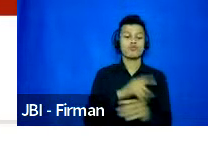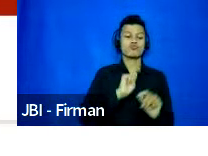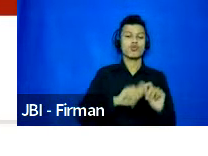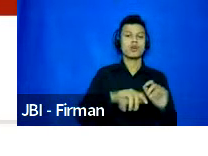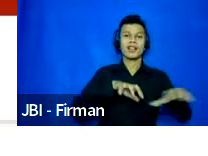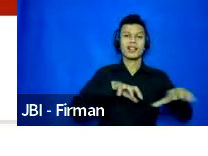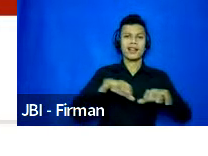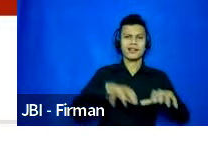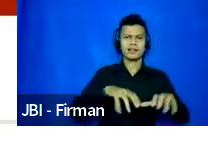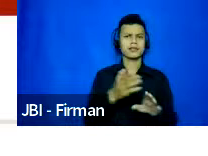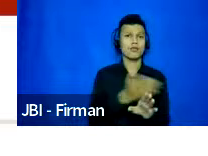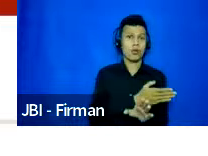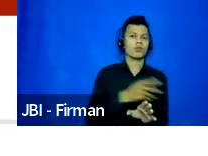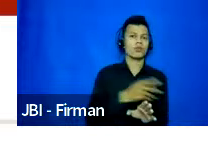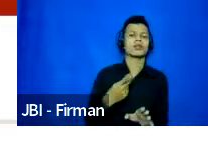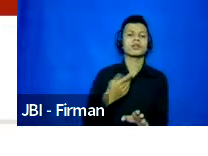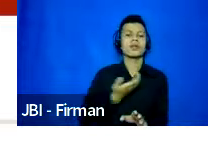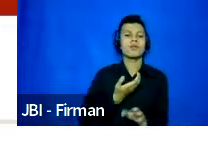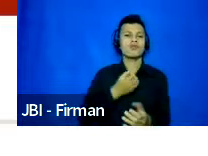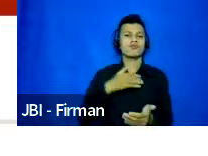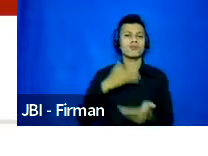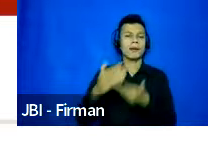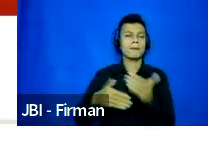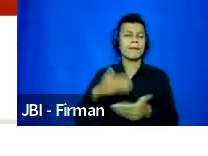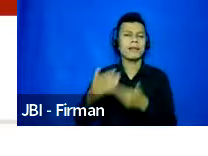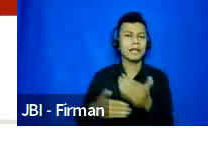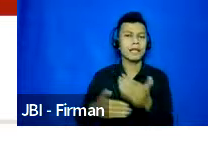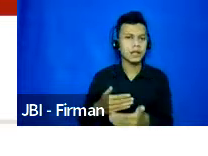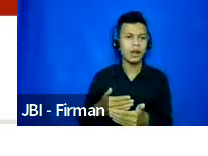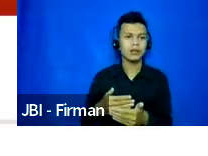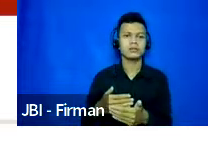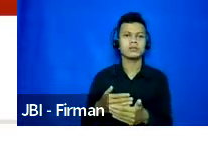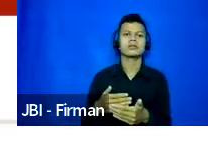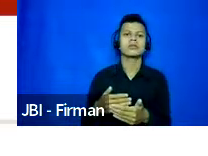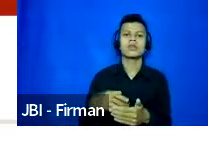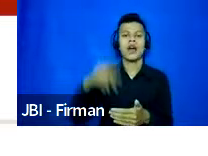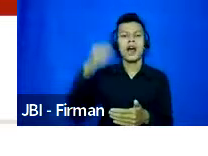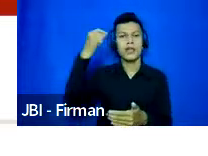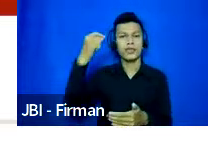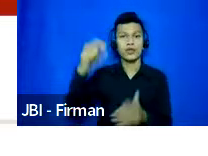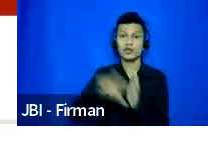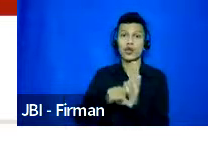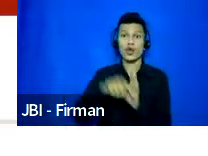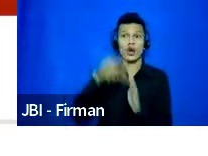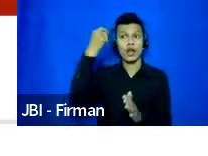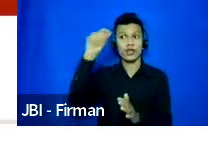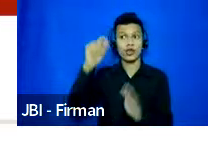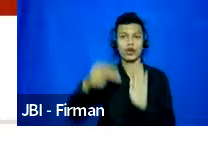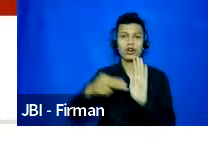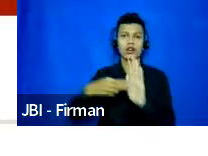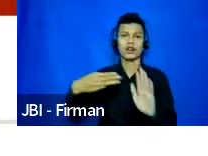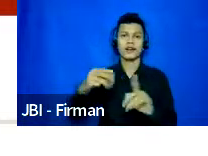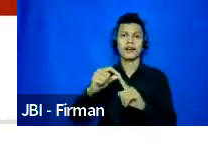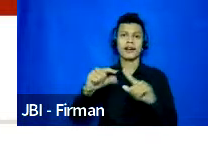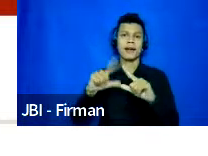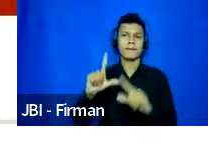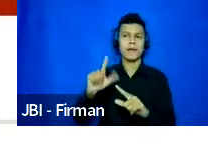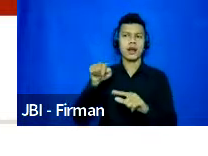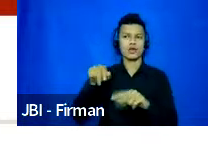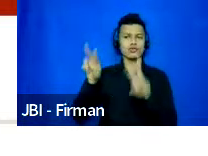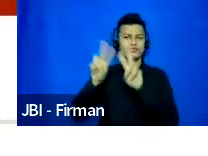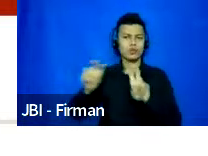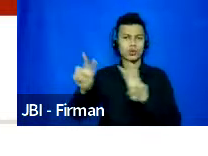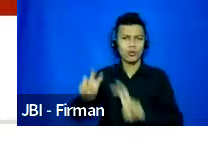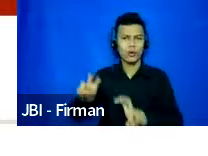to implement, Save the Children in Nepal office conducted a media access survey to understand the target audience